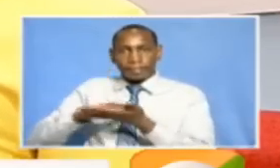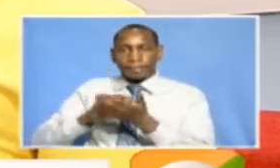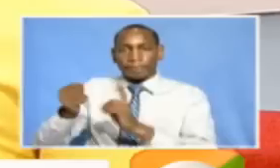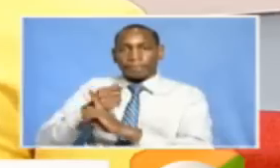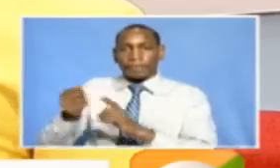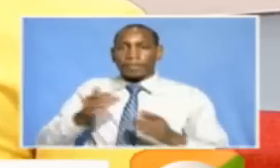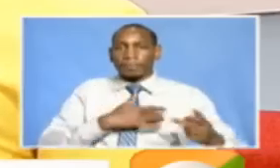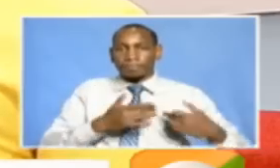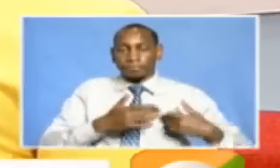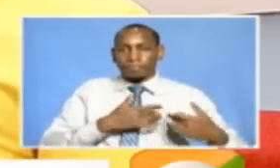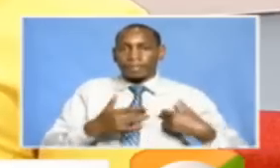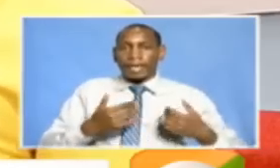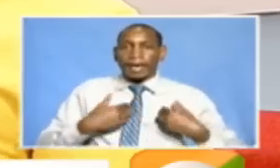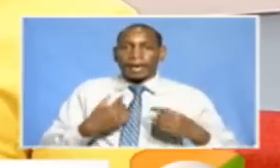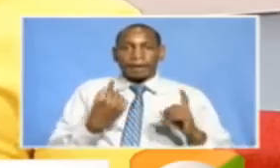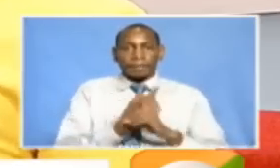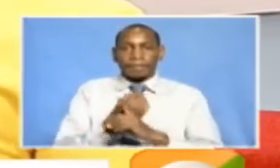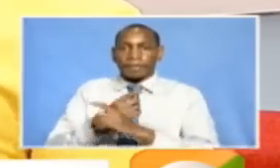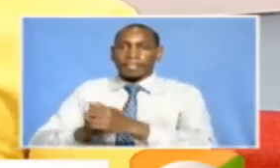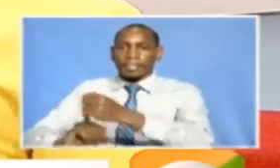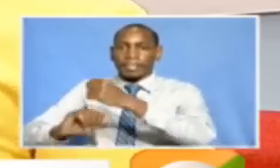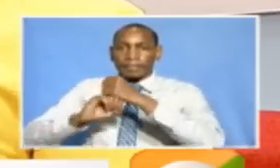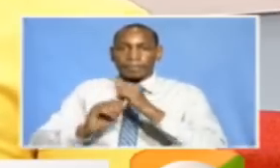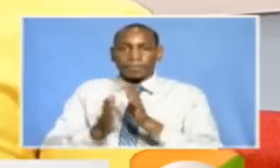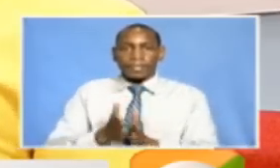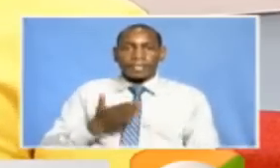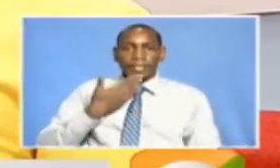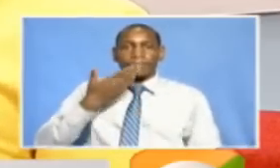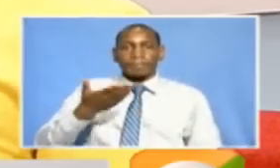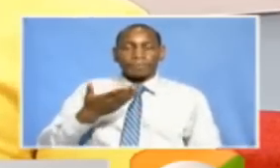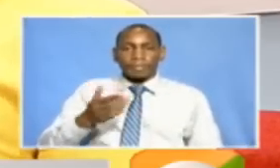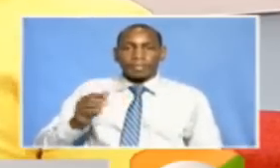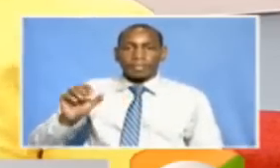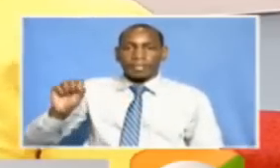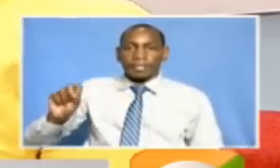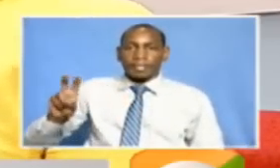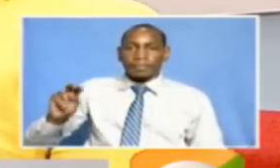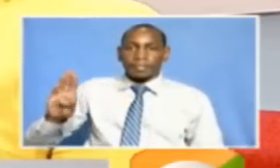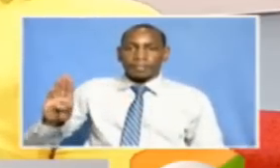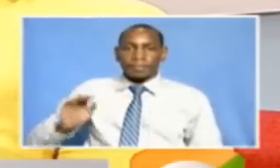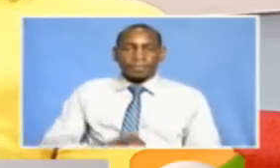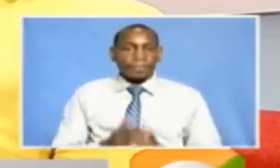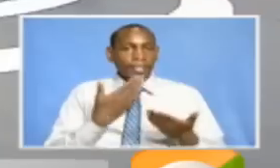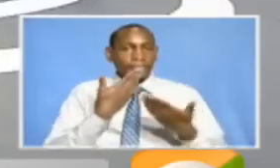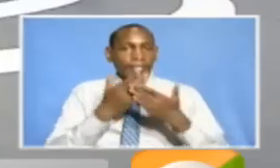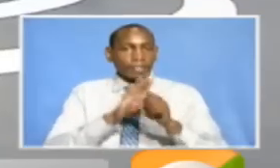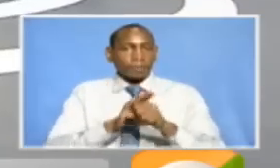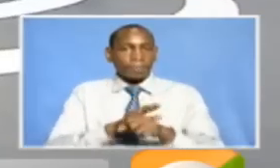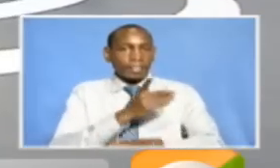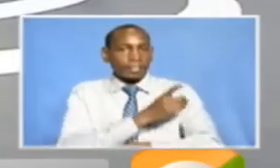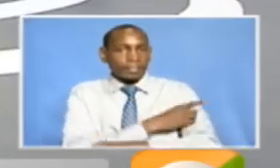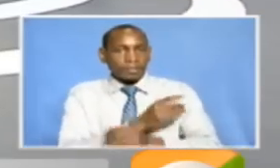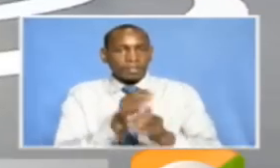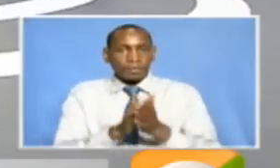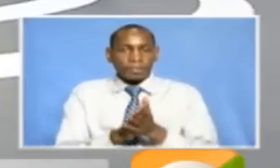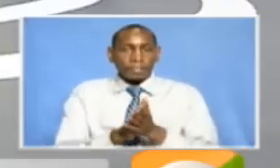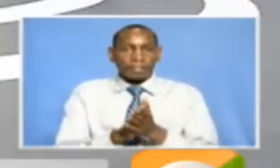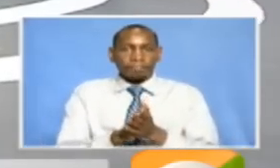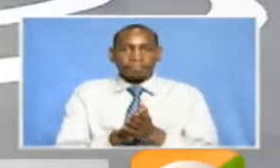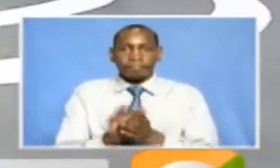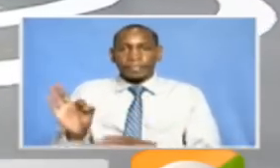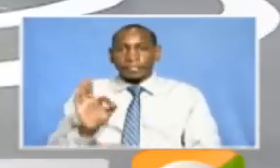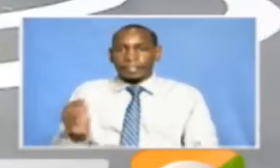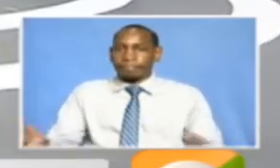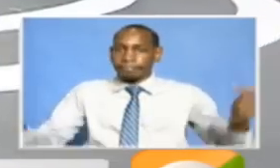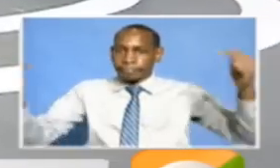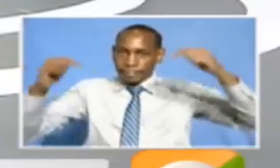that multisectoral support and response to sexual and gender-based violence. All right, thank you so much, Dr. Shako, Job, and Naitore for coming in